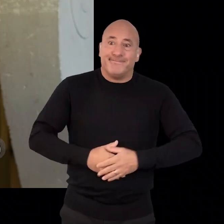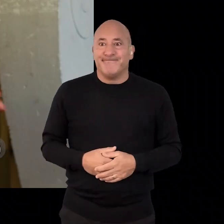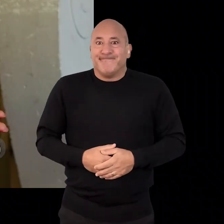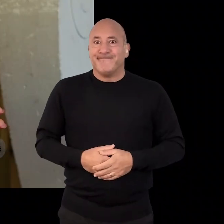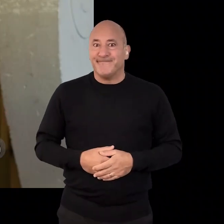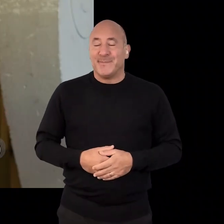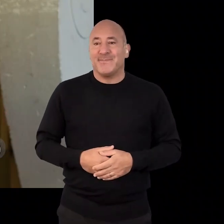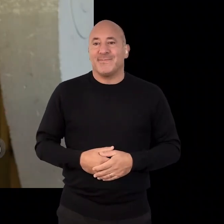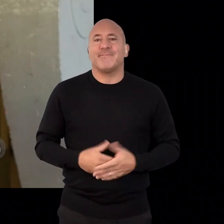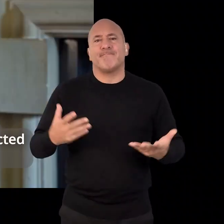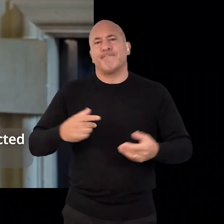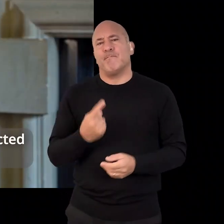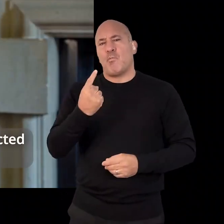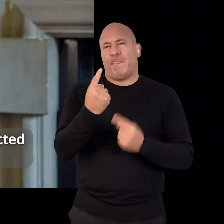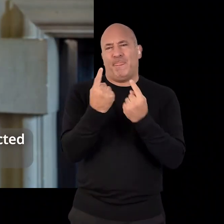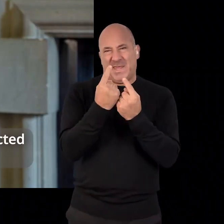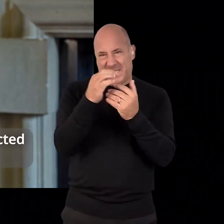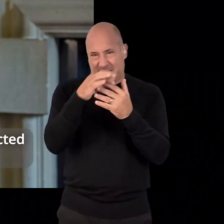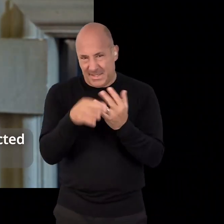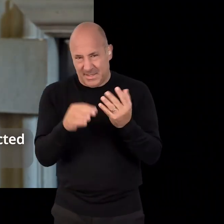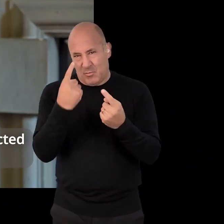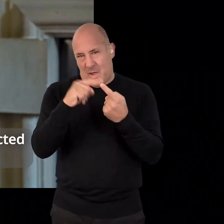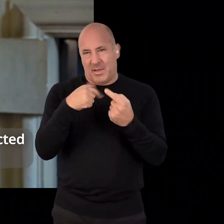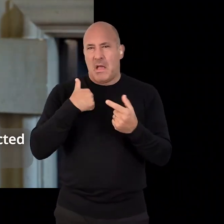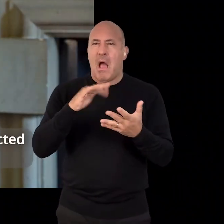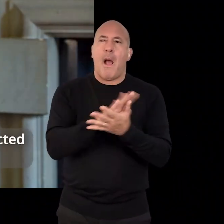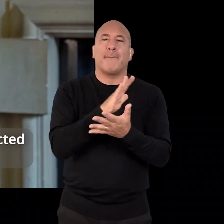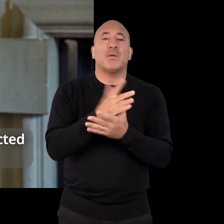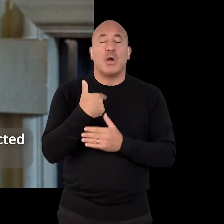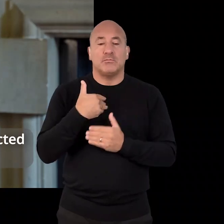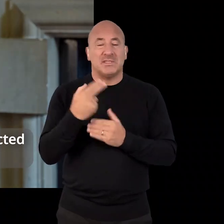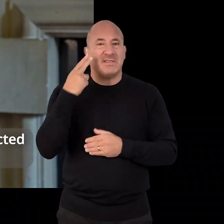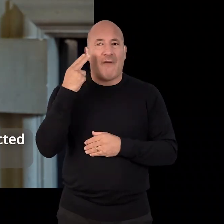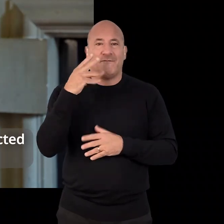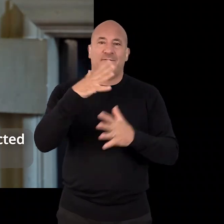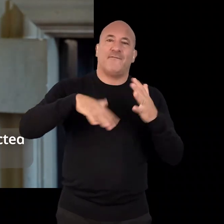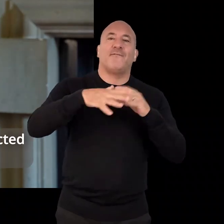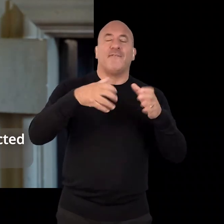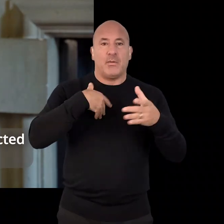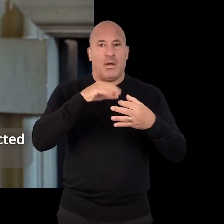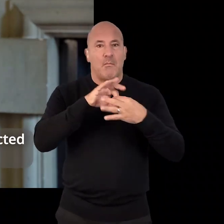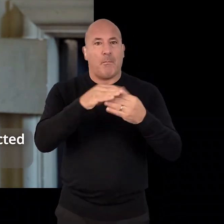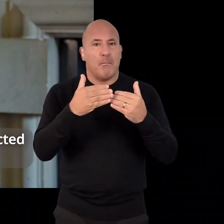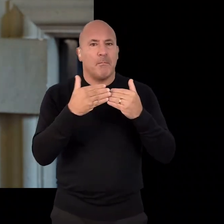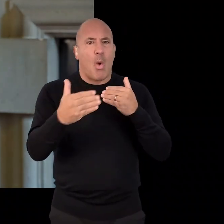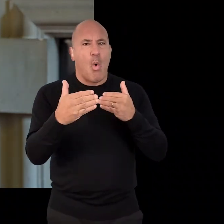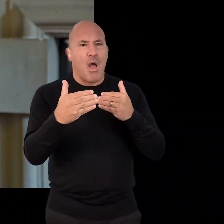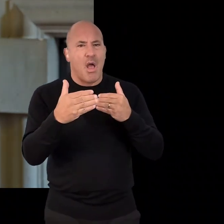emergency. One of the things that made me very happy is I connected more with the deaf